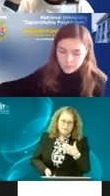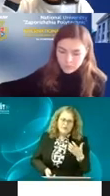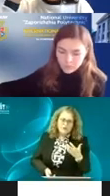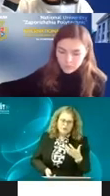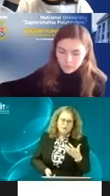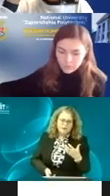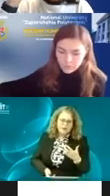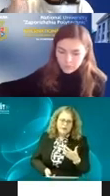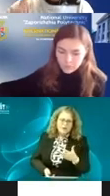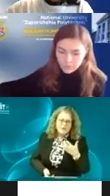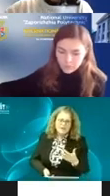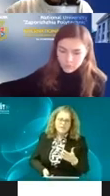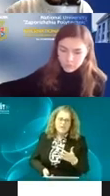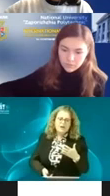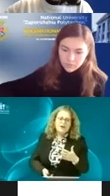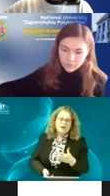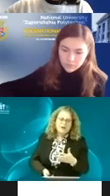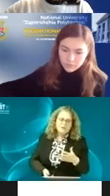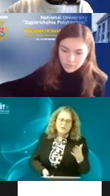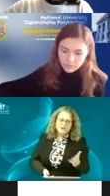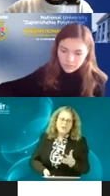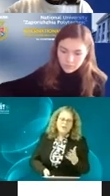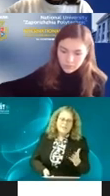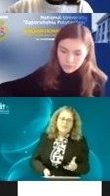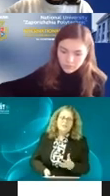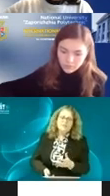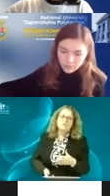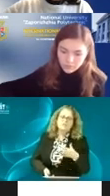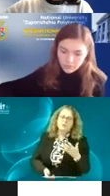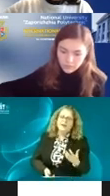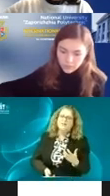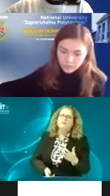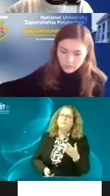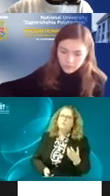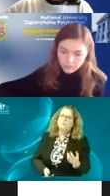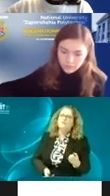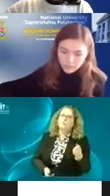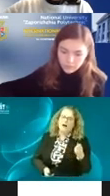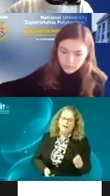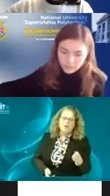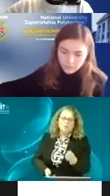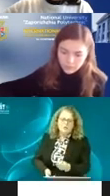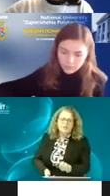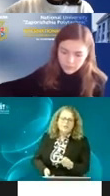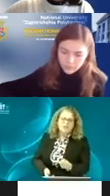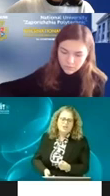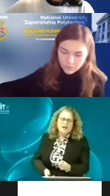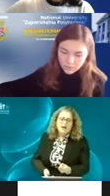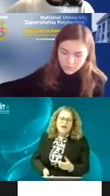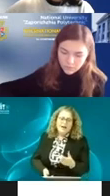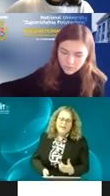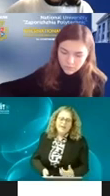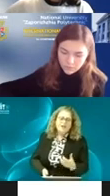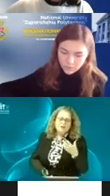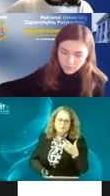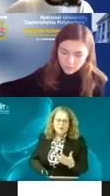of speech history, we see that there we started in the 70s with creating, for moving from analog to digital,